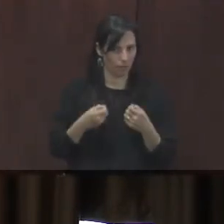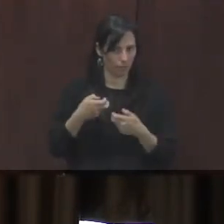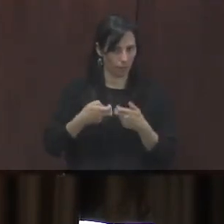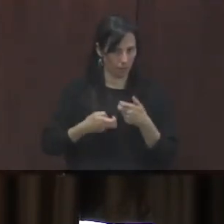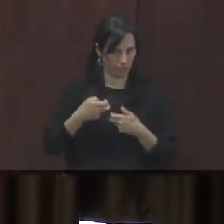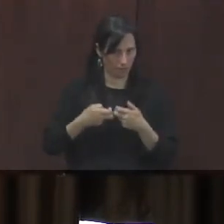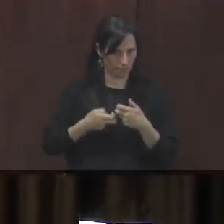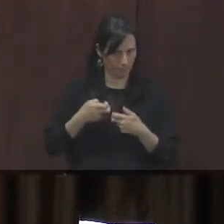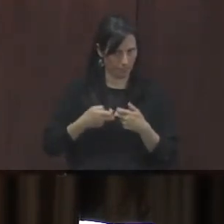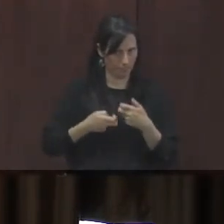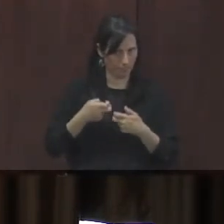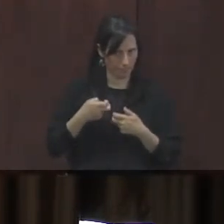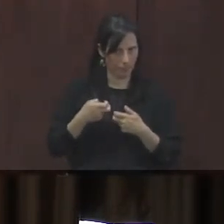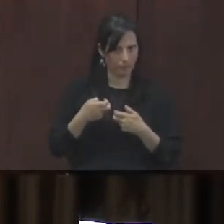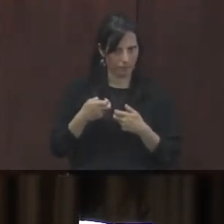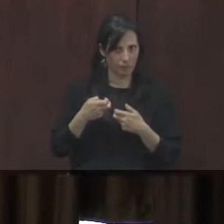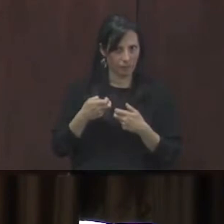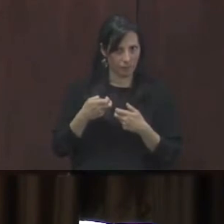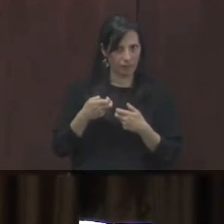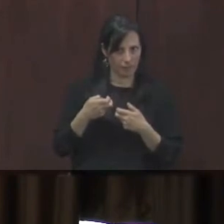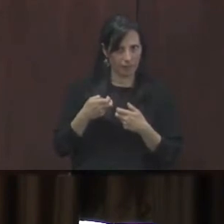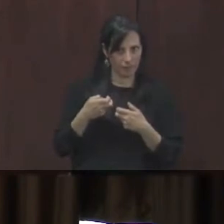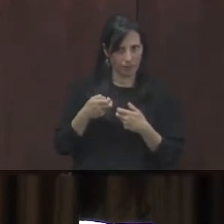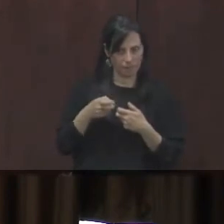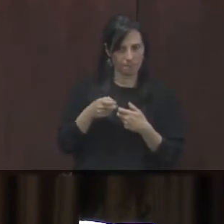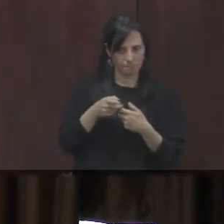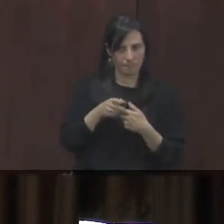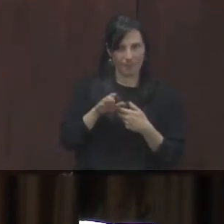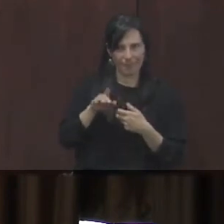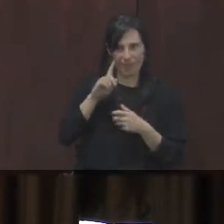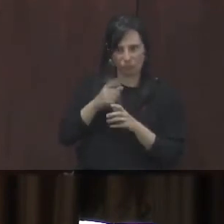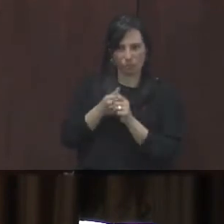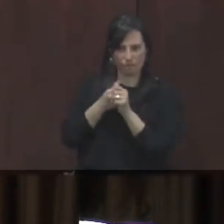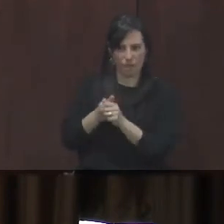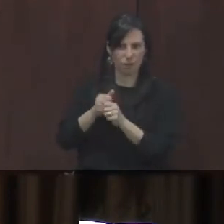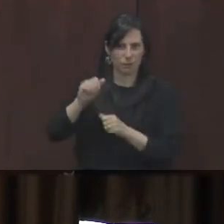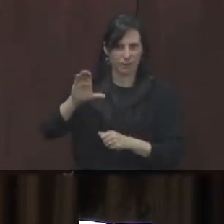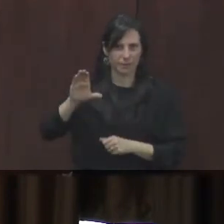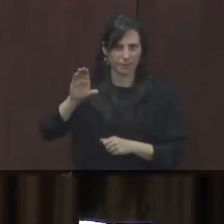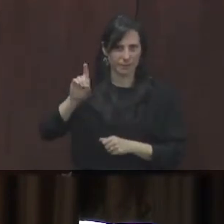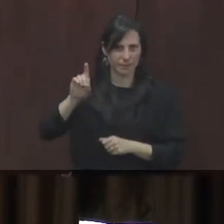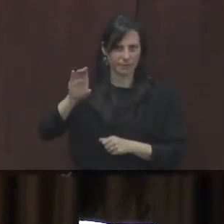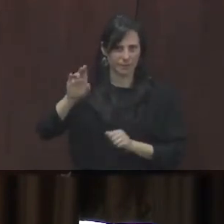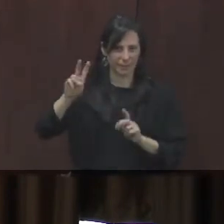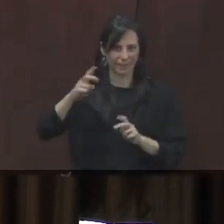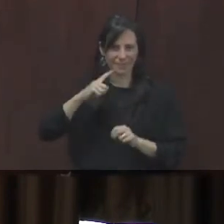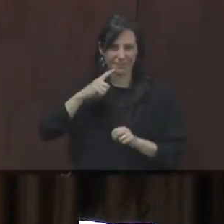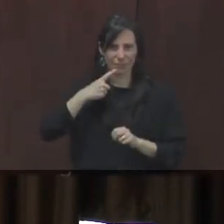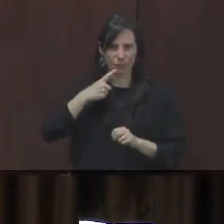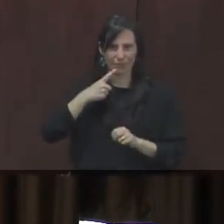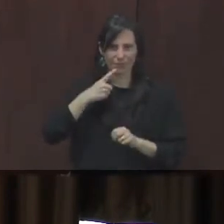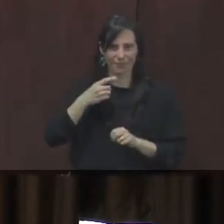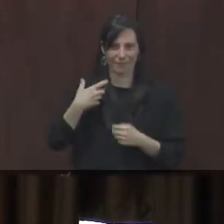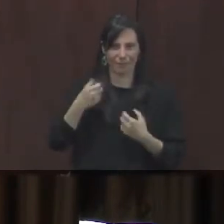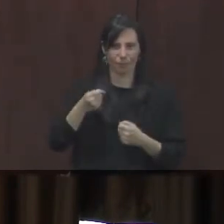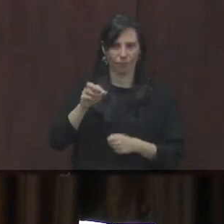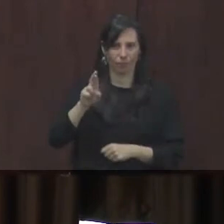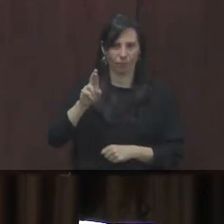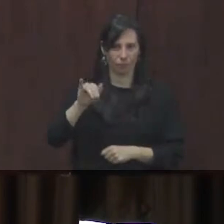being referred to the CDC's serious risk health conditions. And then we see the